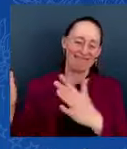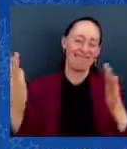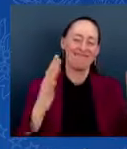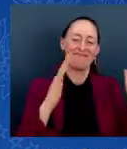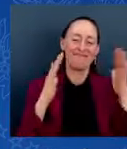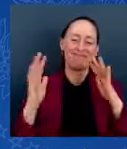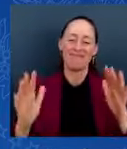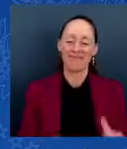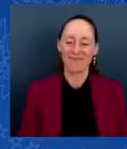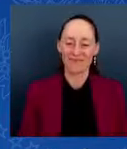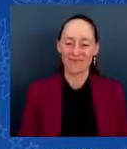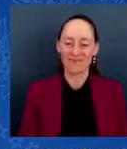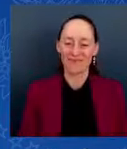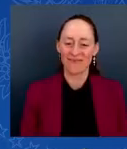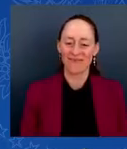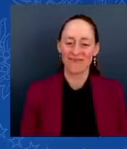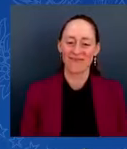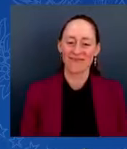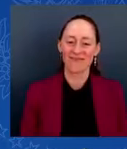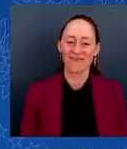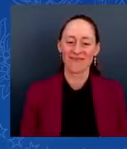own. We take care of their